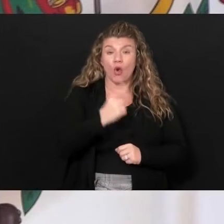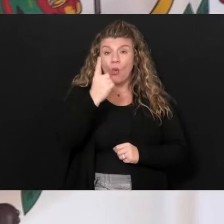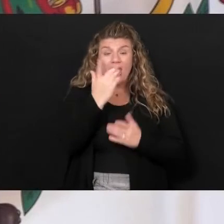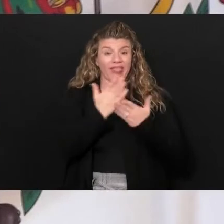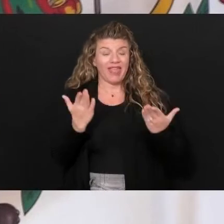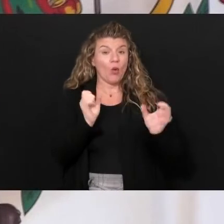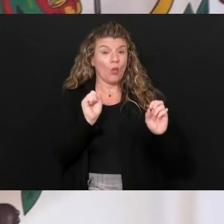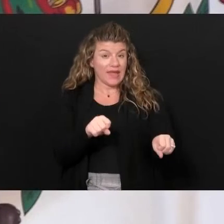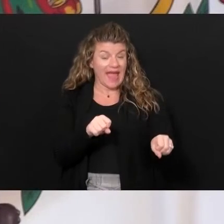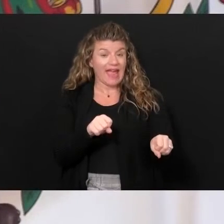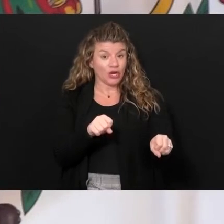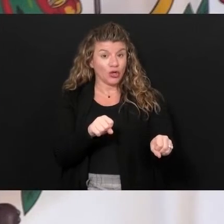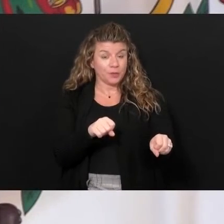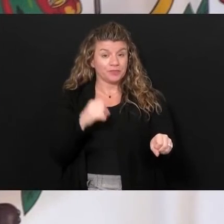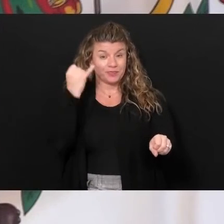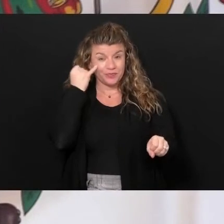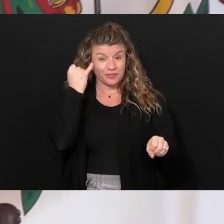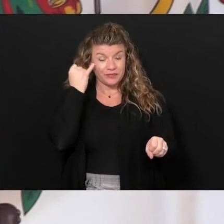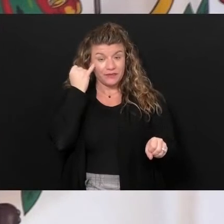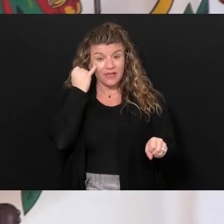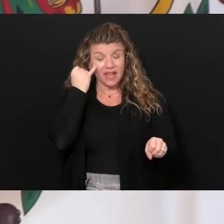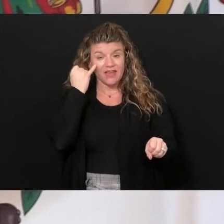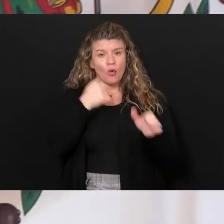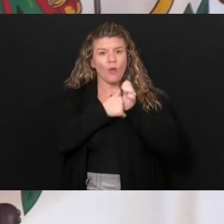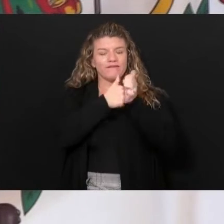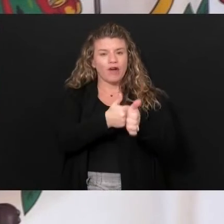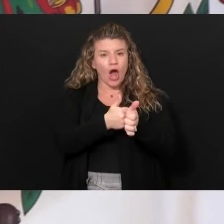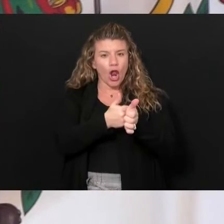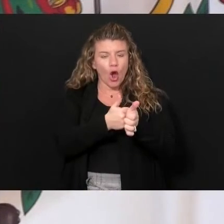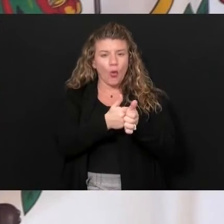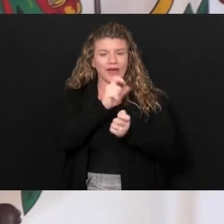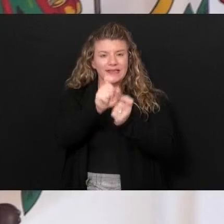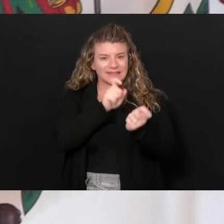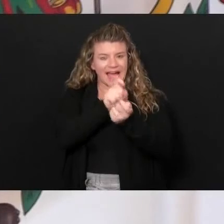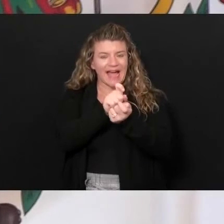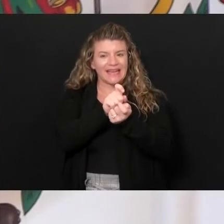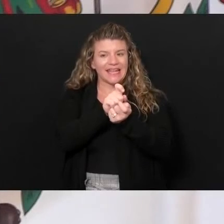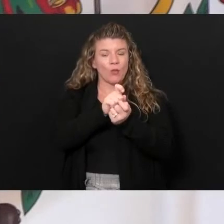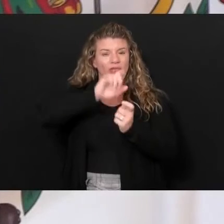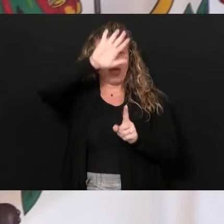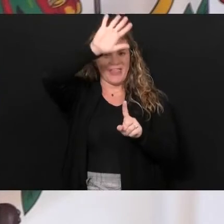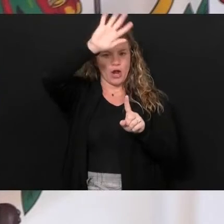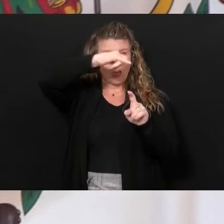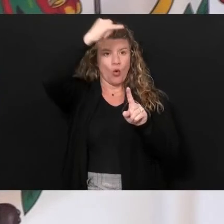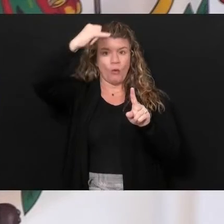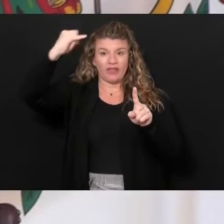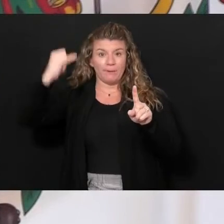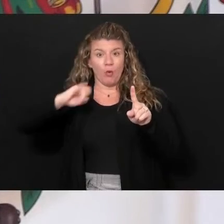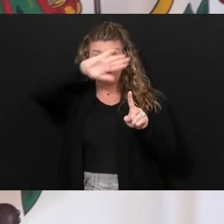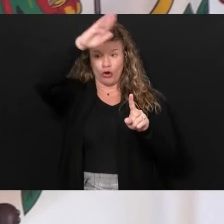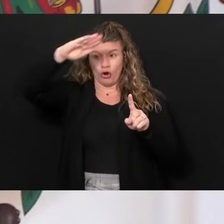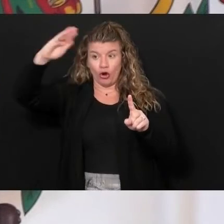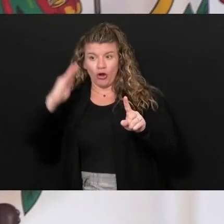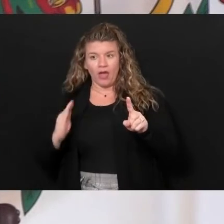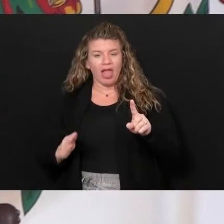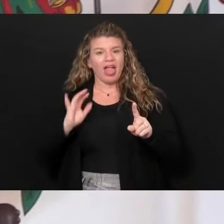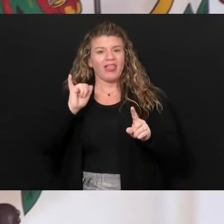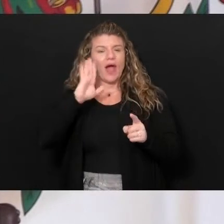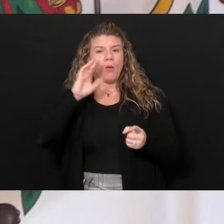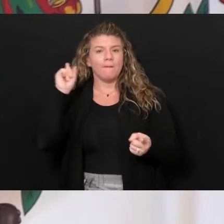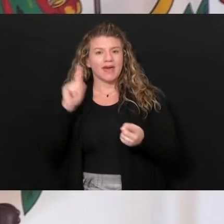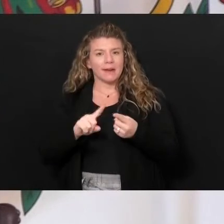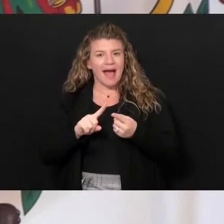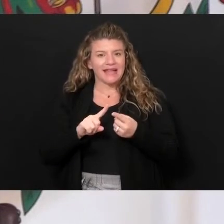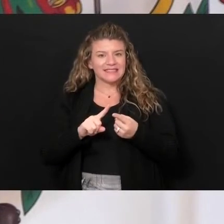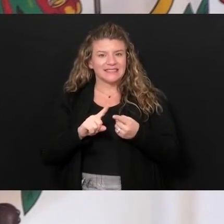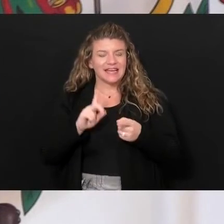can do is if we follow suit exactly with them, then probably you will minimize,